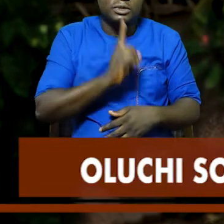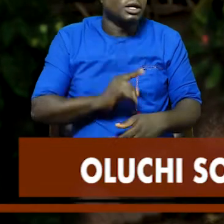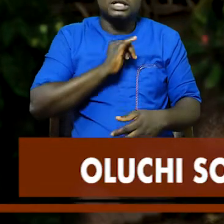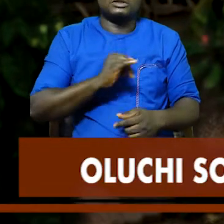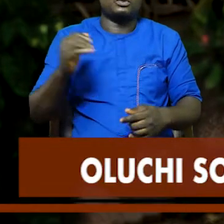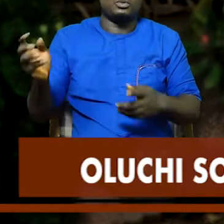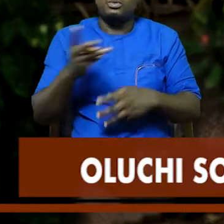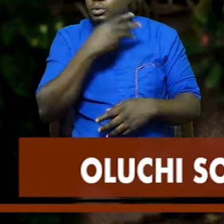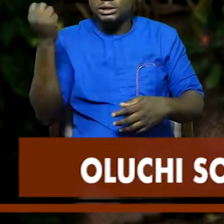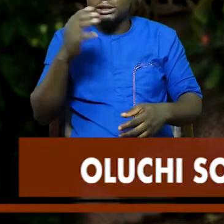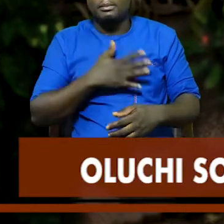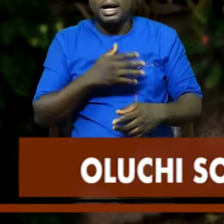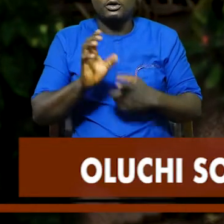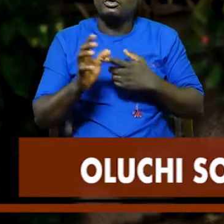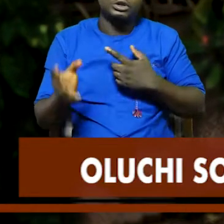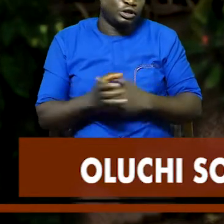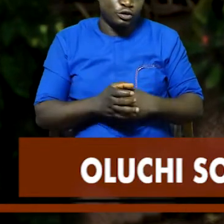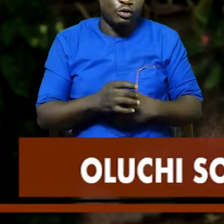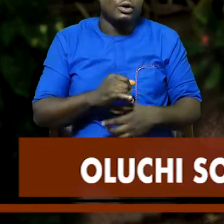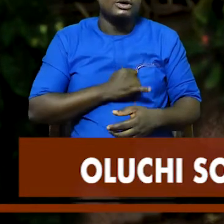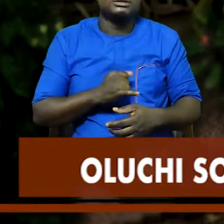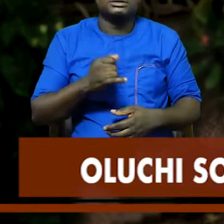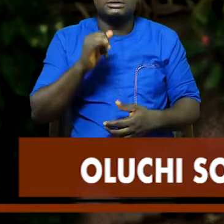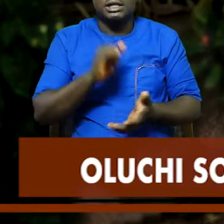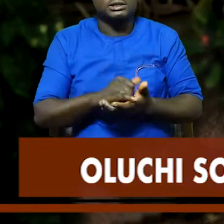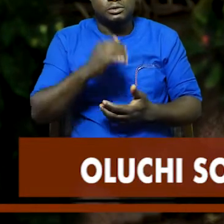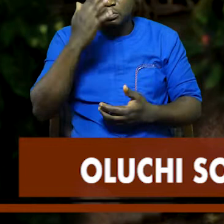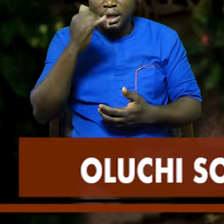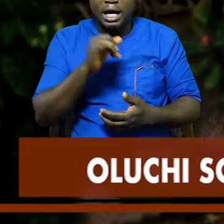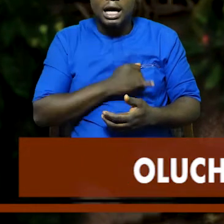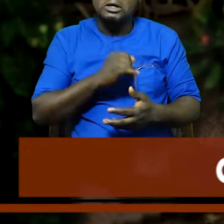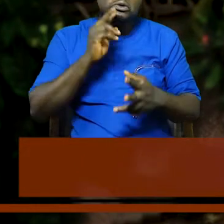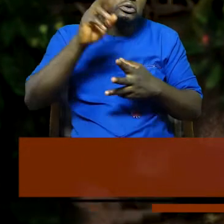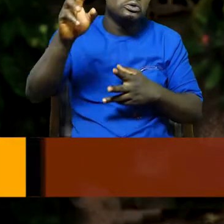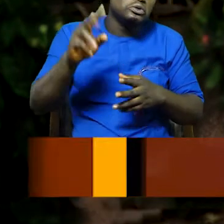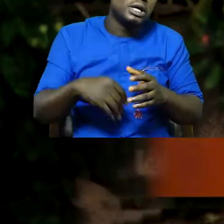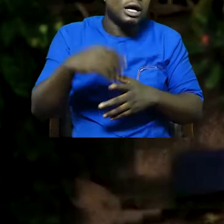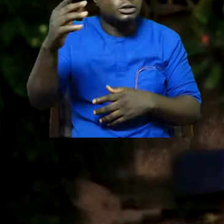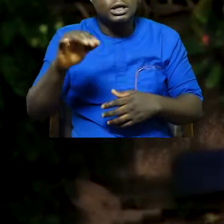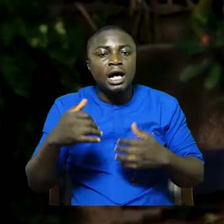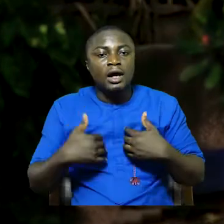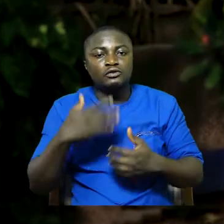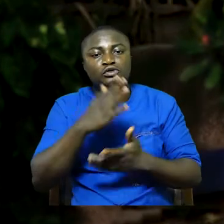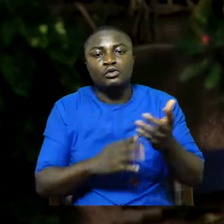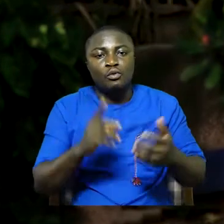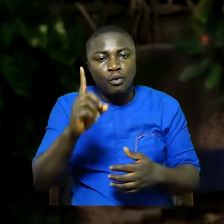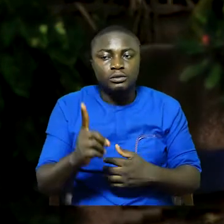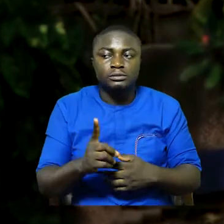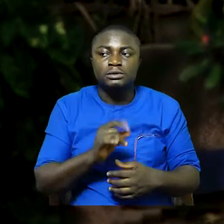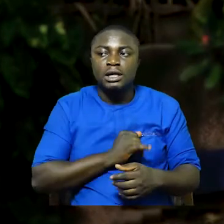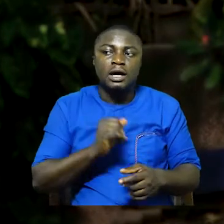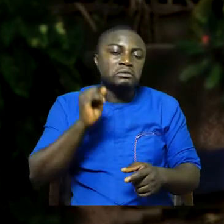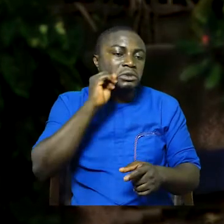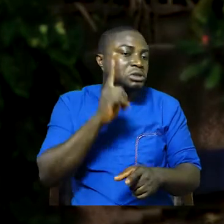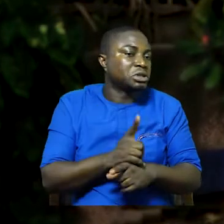there. Otherwise, it will worsen my condition instead of helping me. So I'm still on the lookout. I haven't gotten